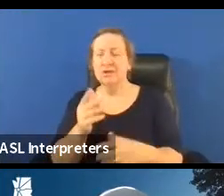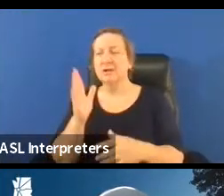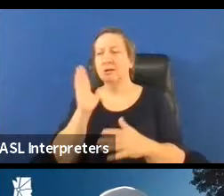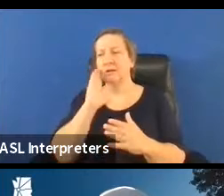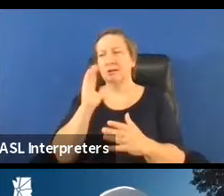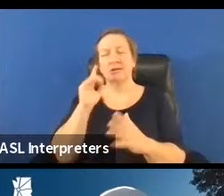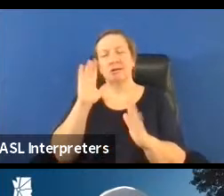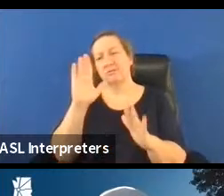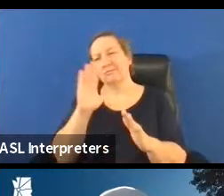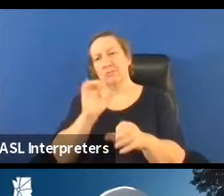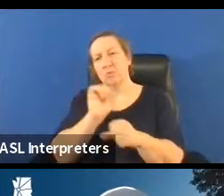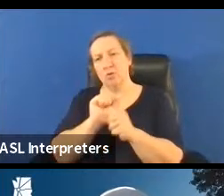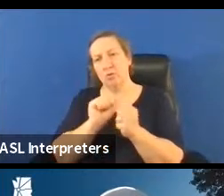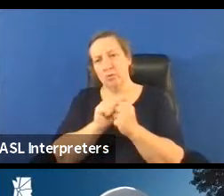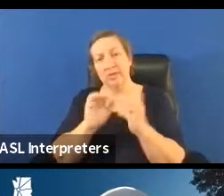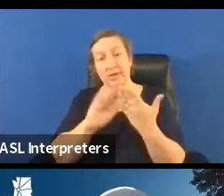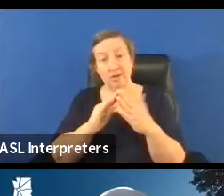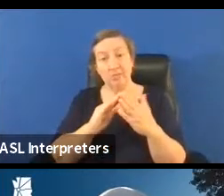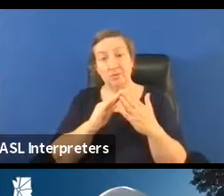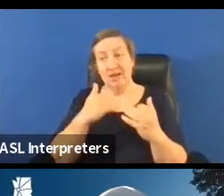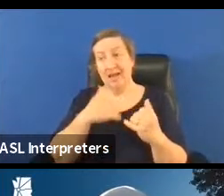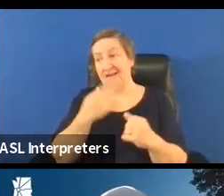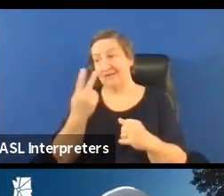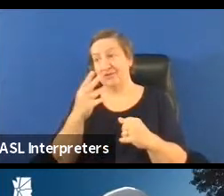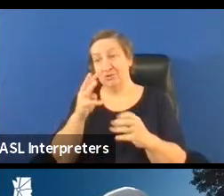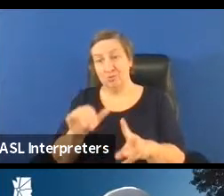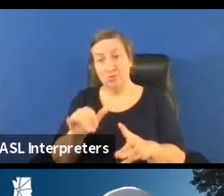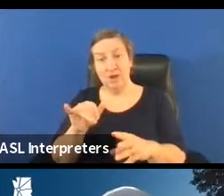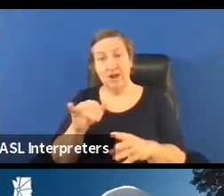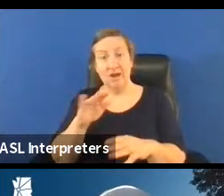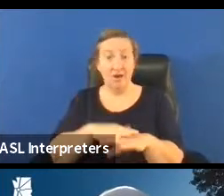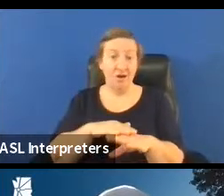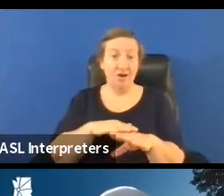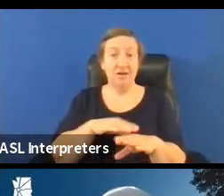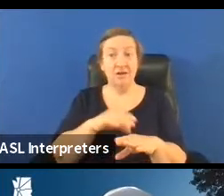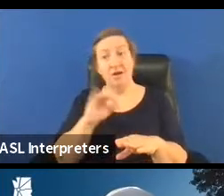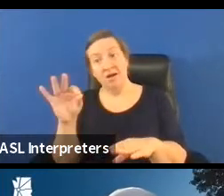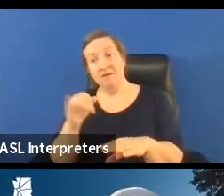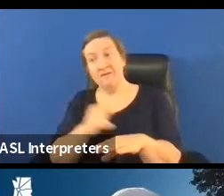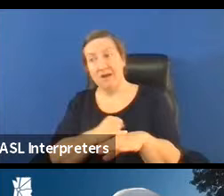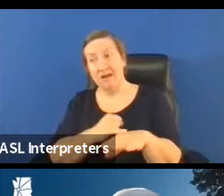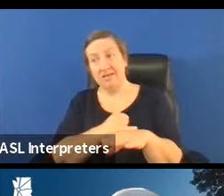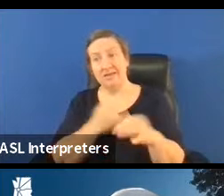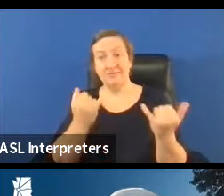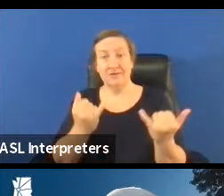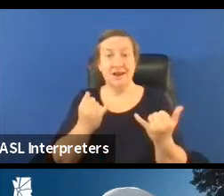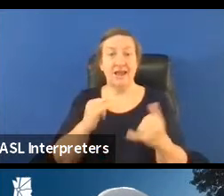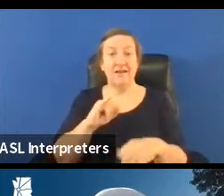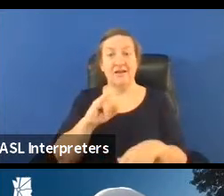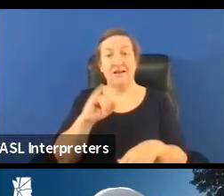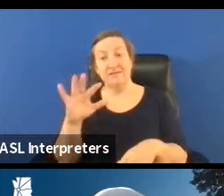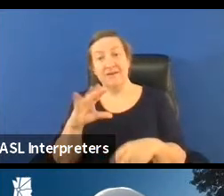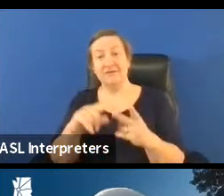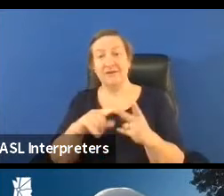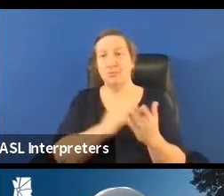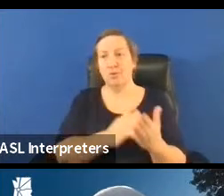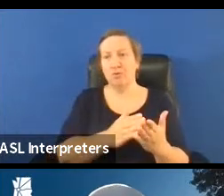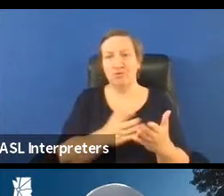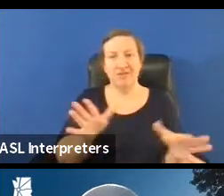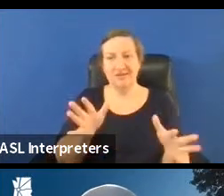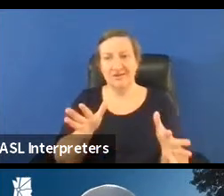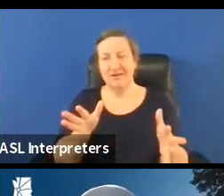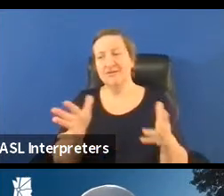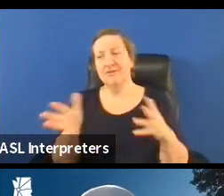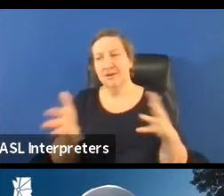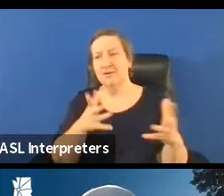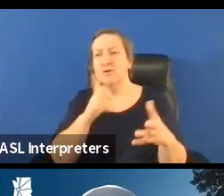a community that really only has two ways on and off an island. One right now, which is the interstate, the other is a boat. And so that's going to be